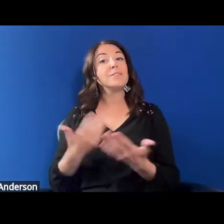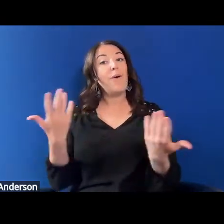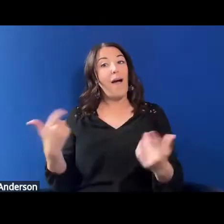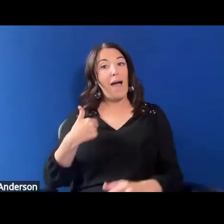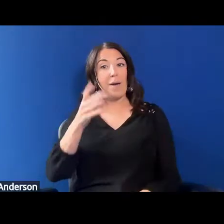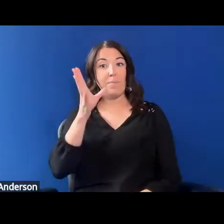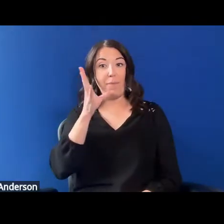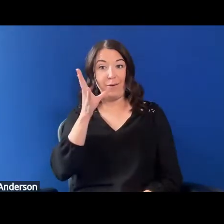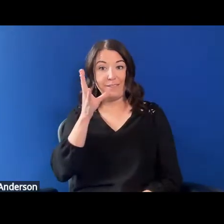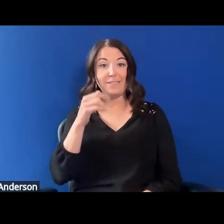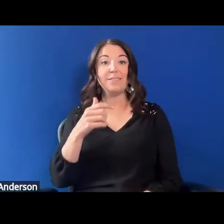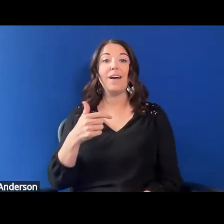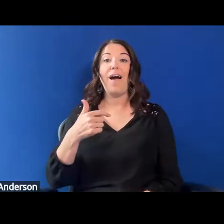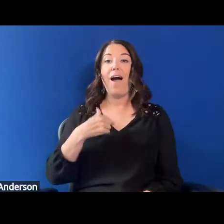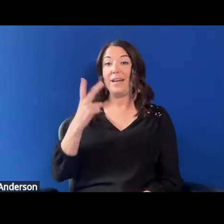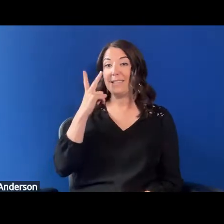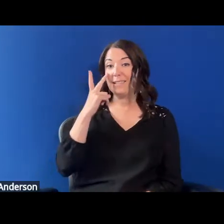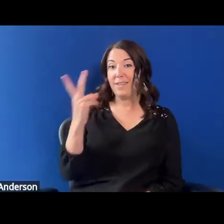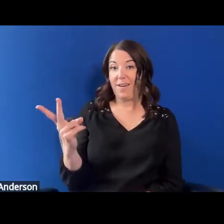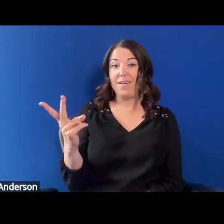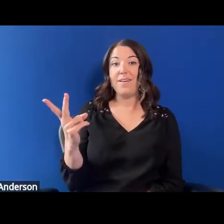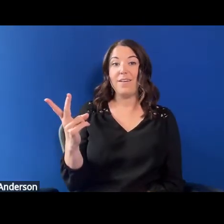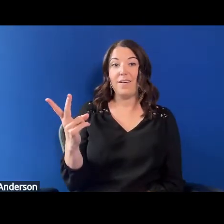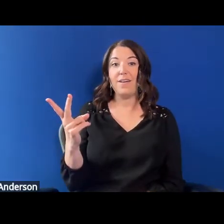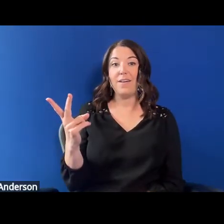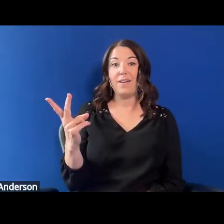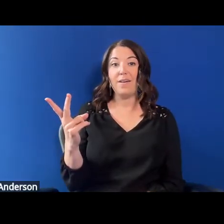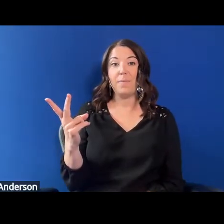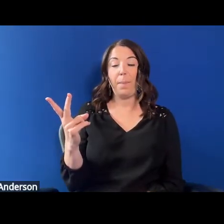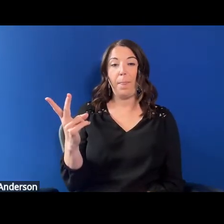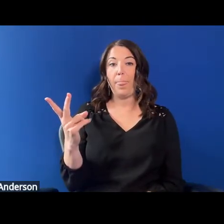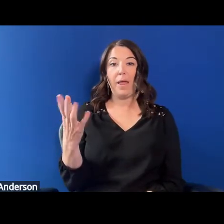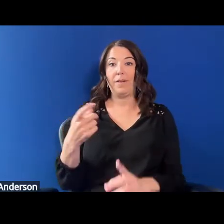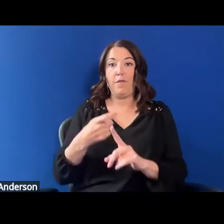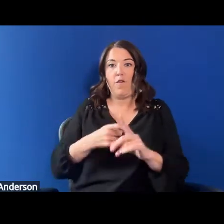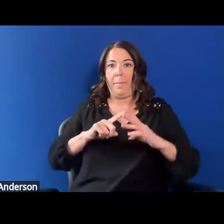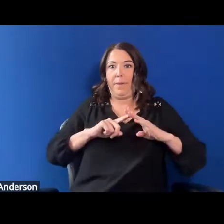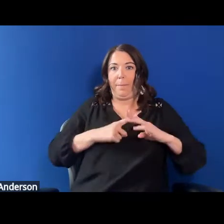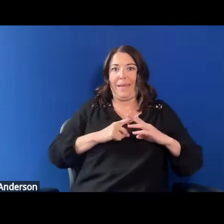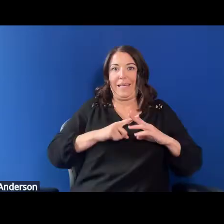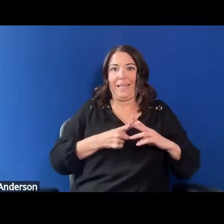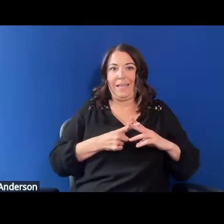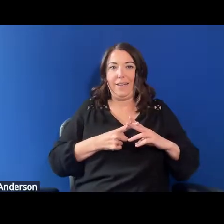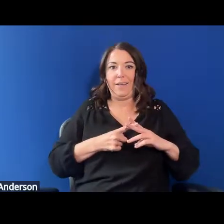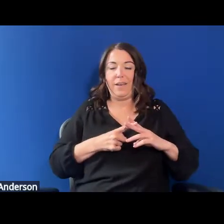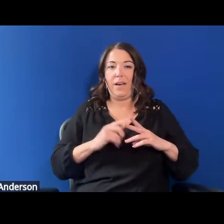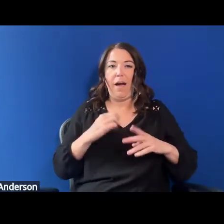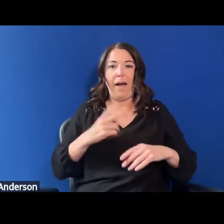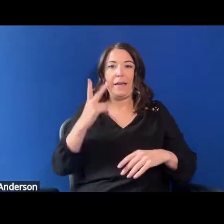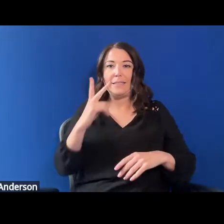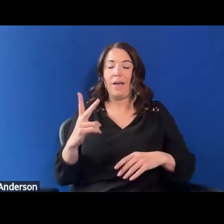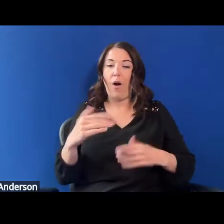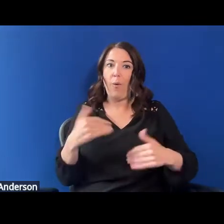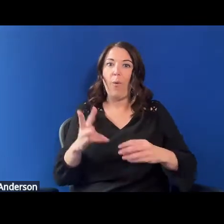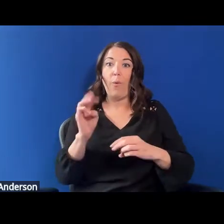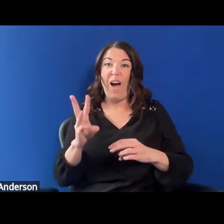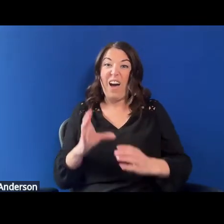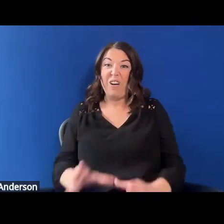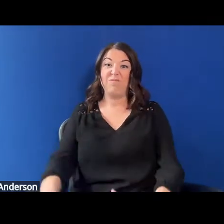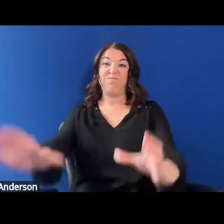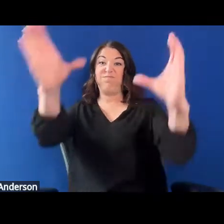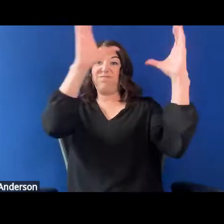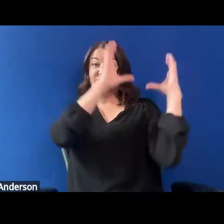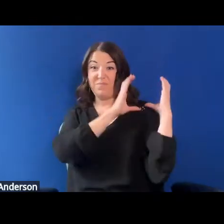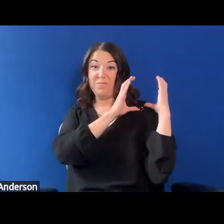parent, I saw, from the beginning, the big undertaking that this commitment